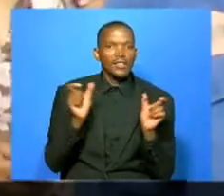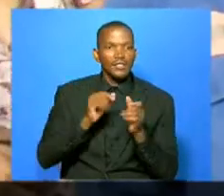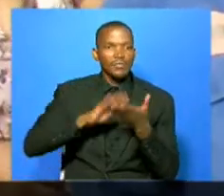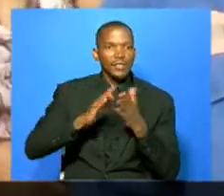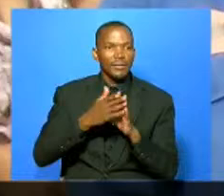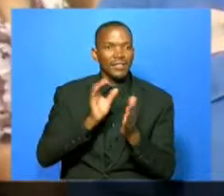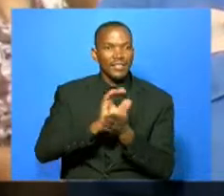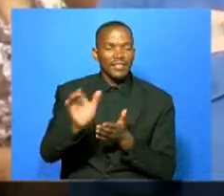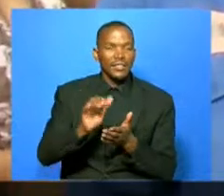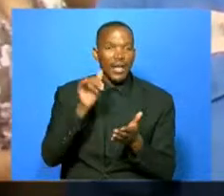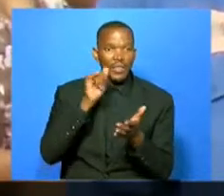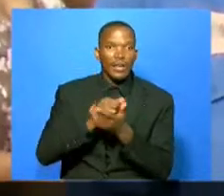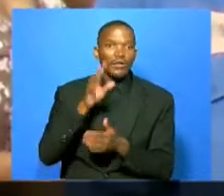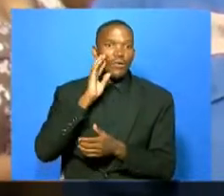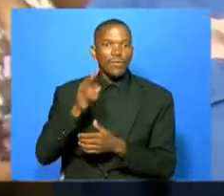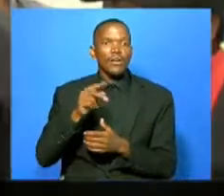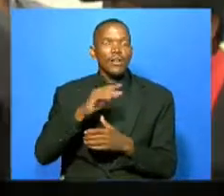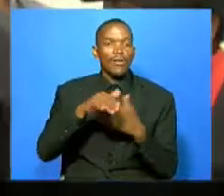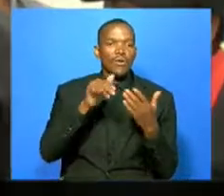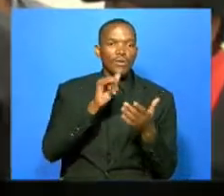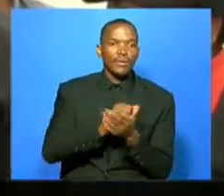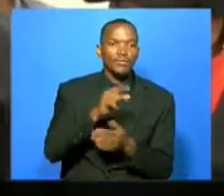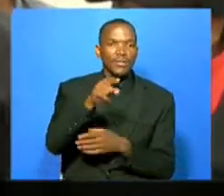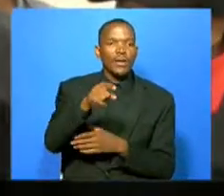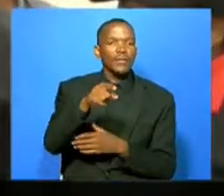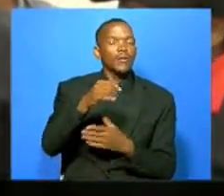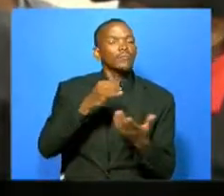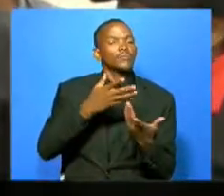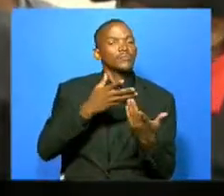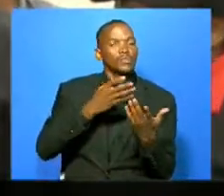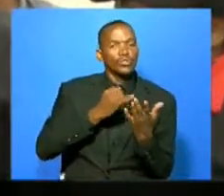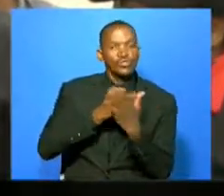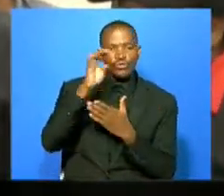letsholo le le solofetse go wela kgwedi ya Seetebosigo e fela